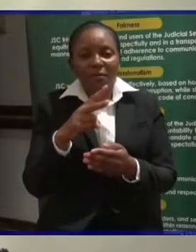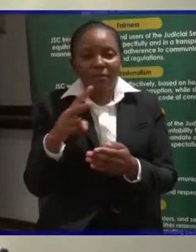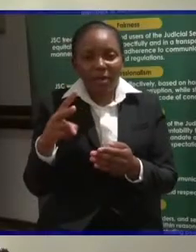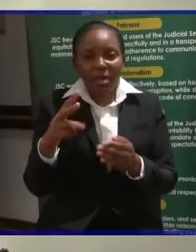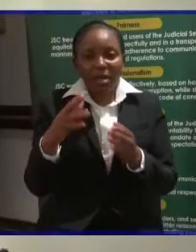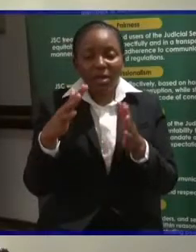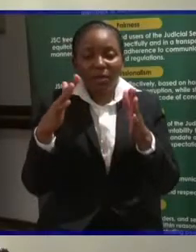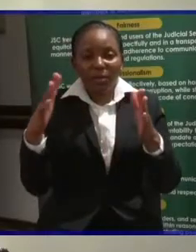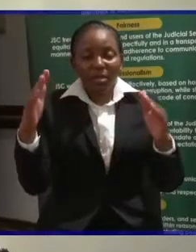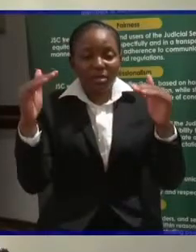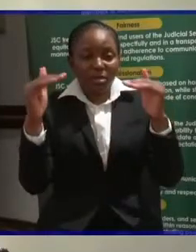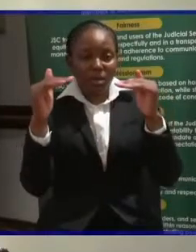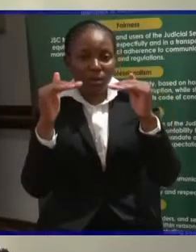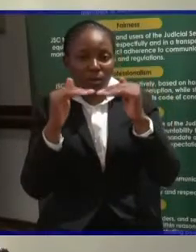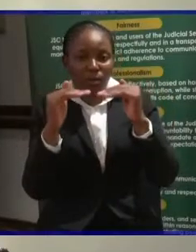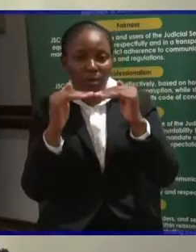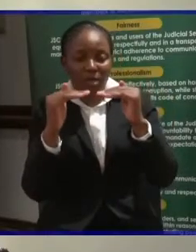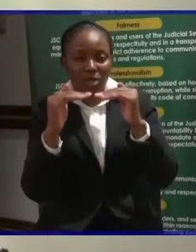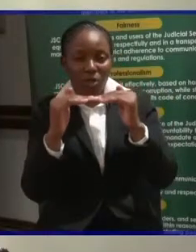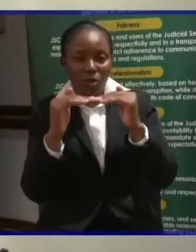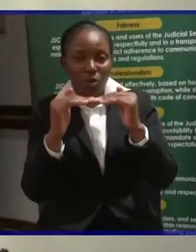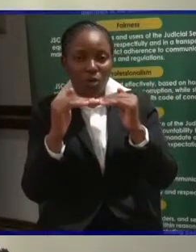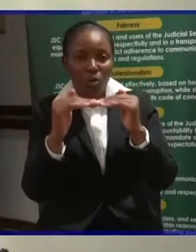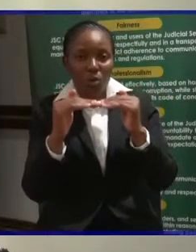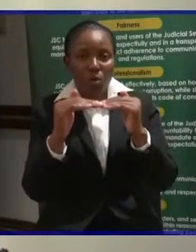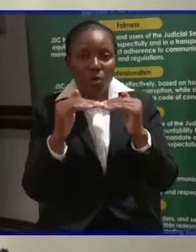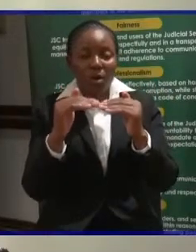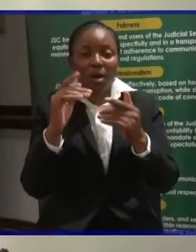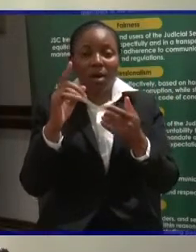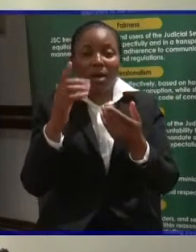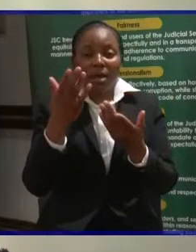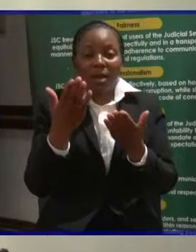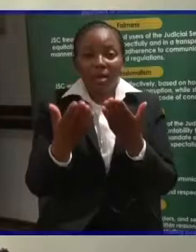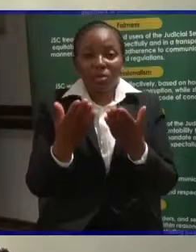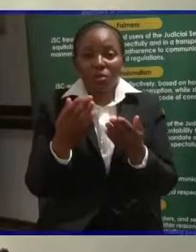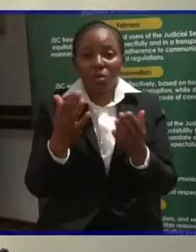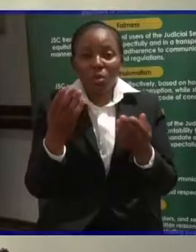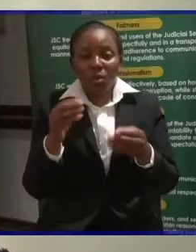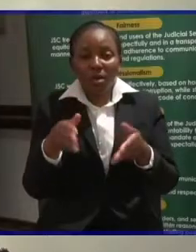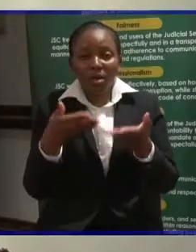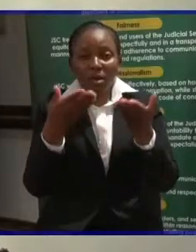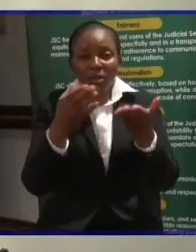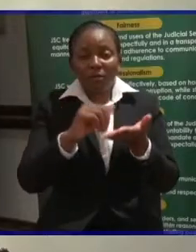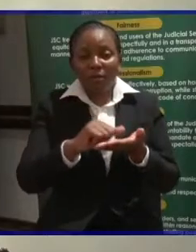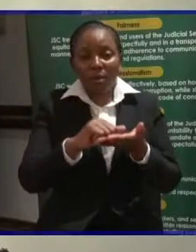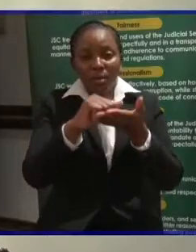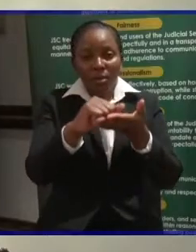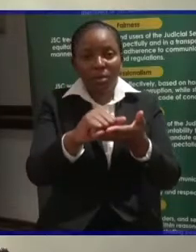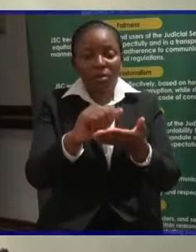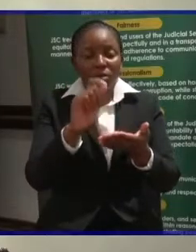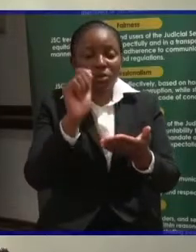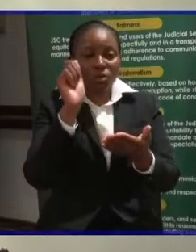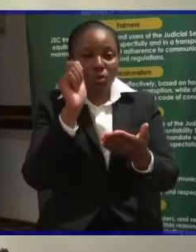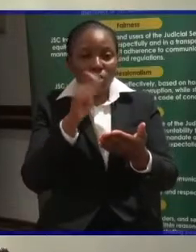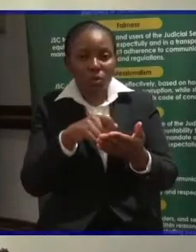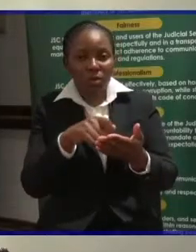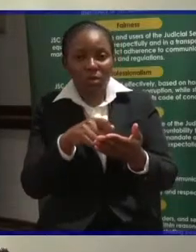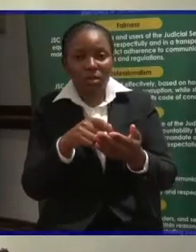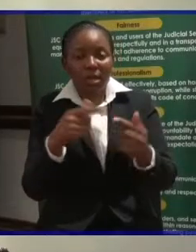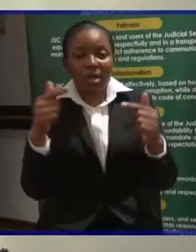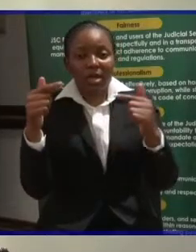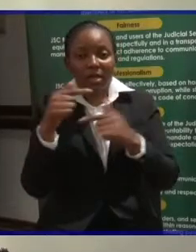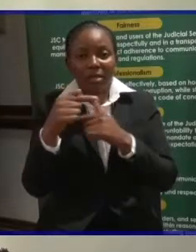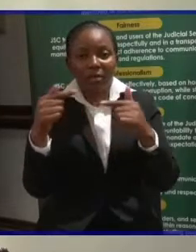grossly irrational, unquote, as to warrant appellate court